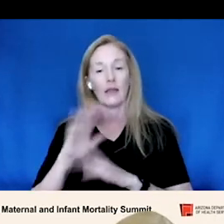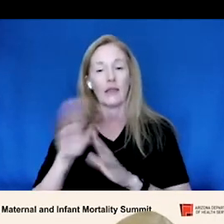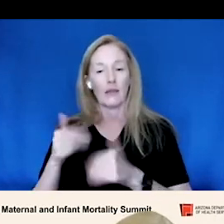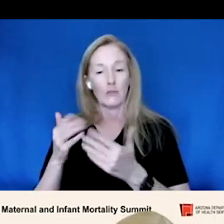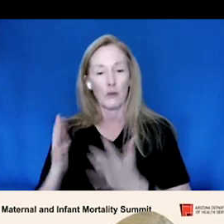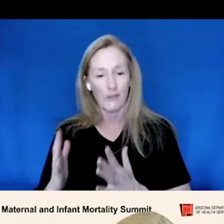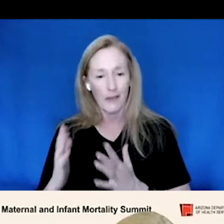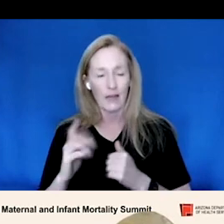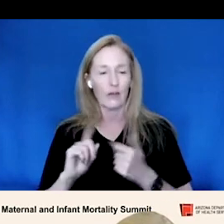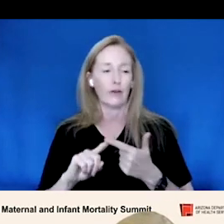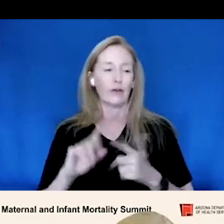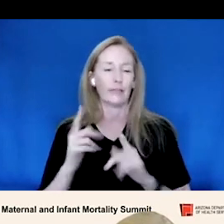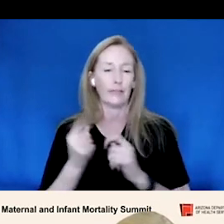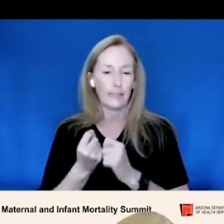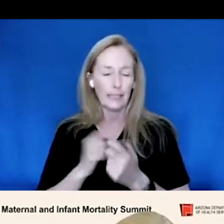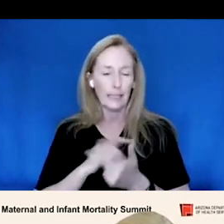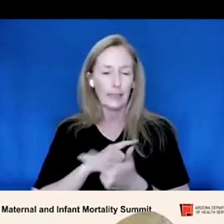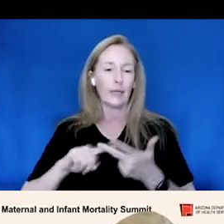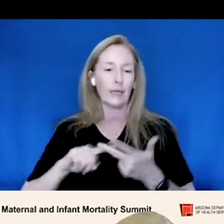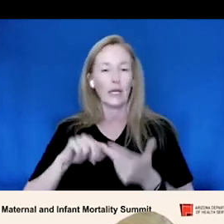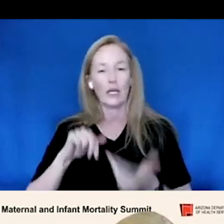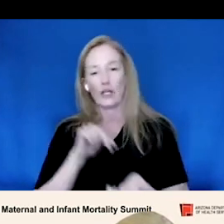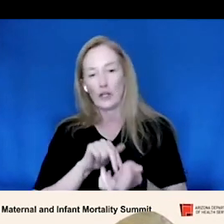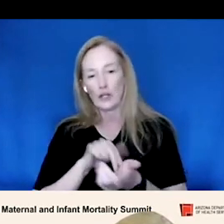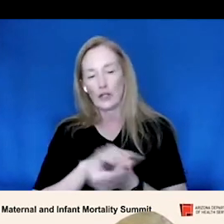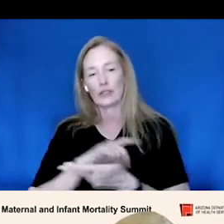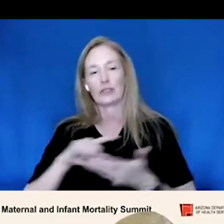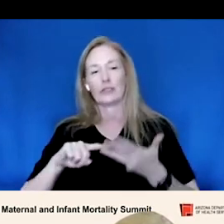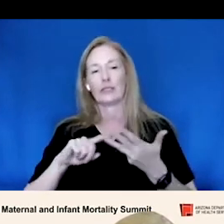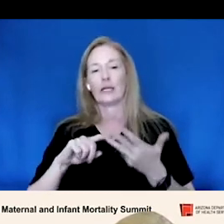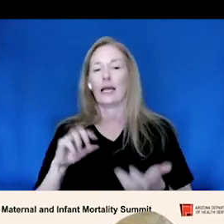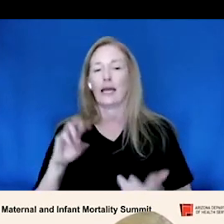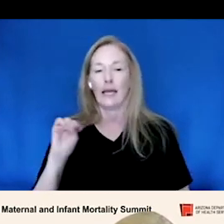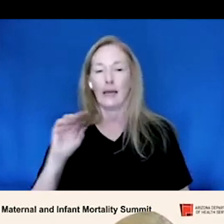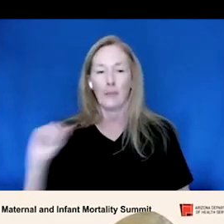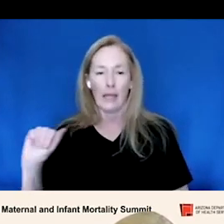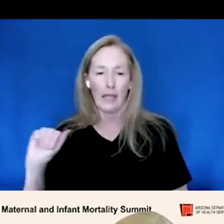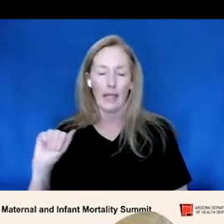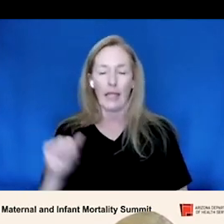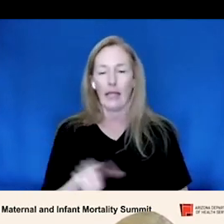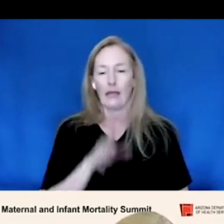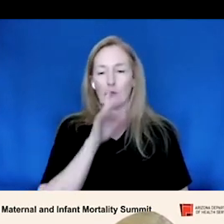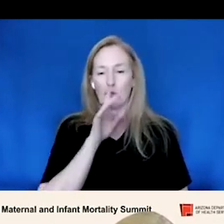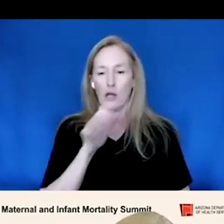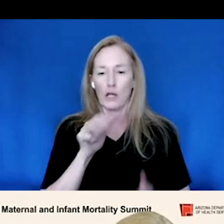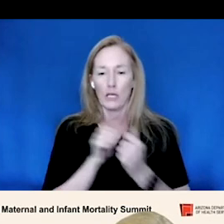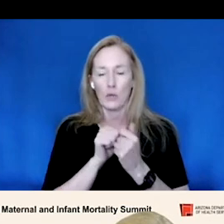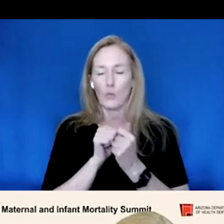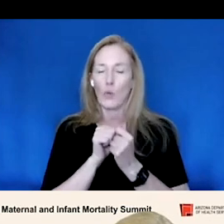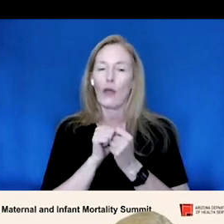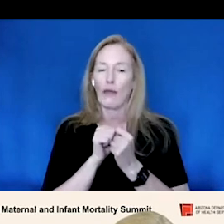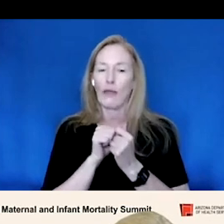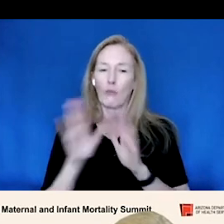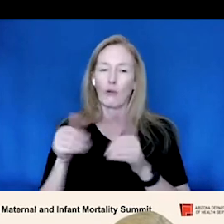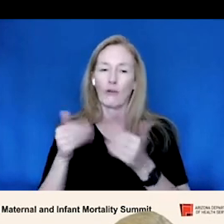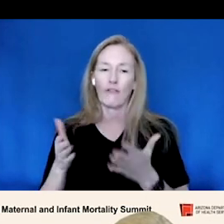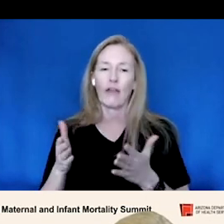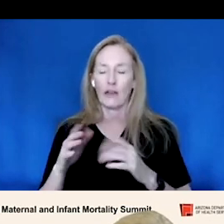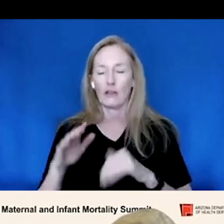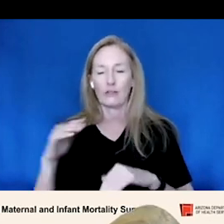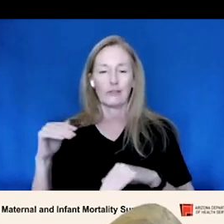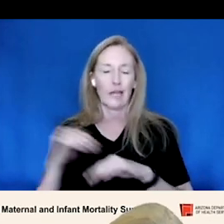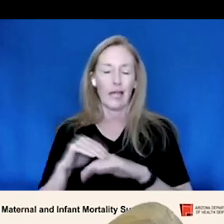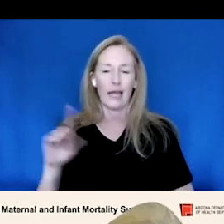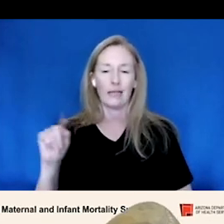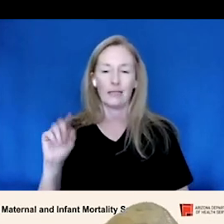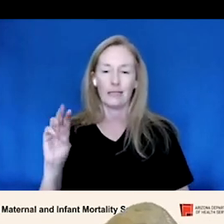and MA, speaking with the provider from TNC to coordinate the care. So the biggest